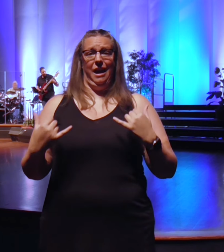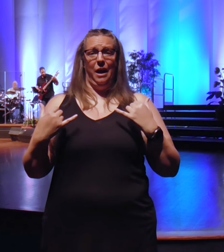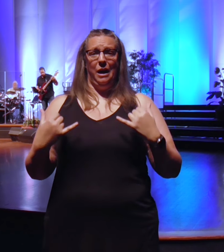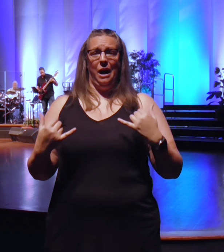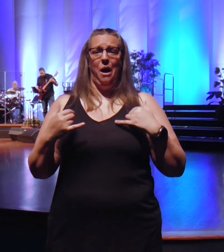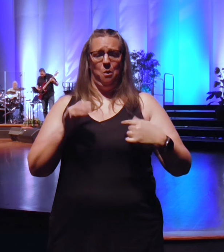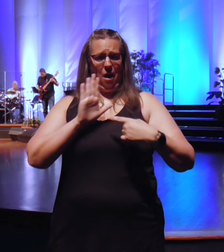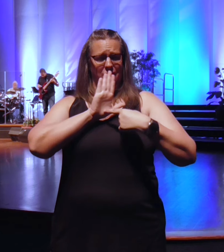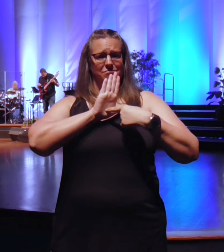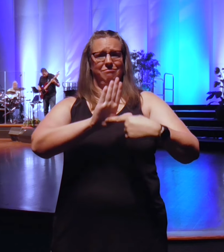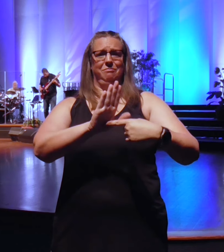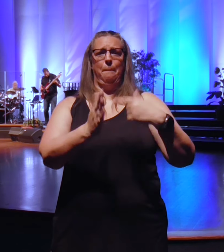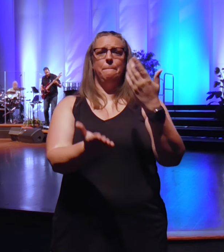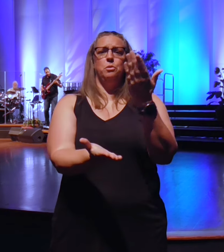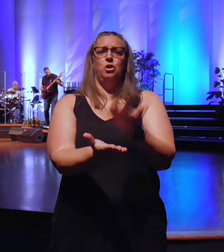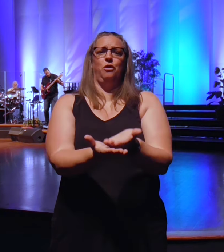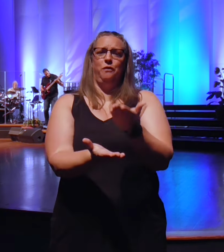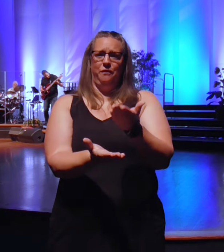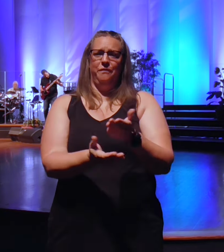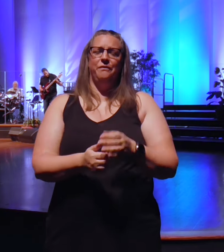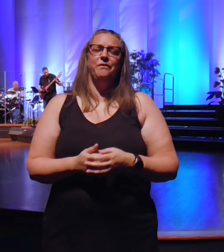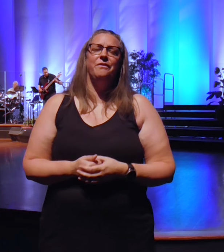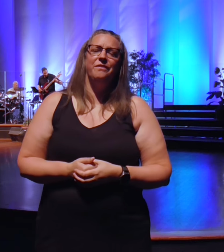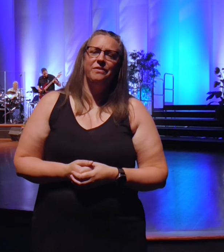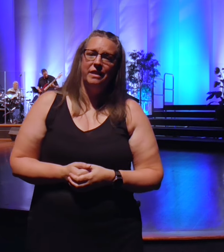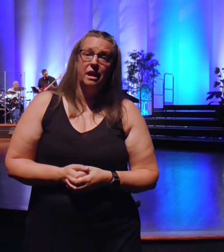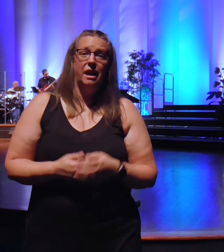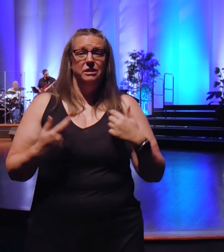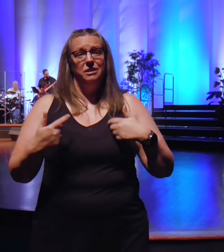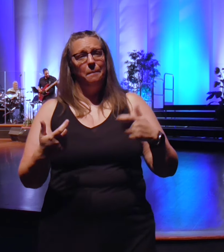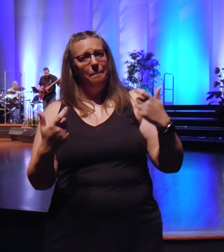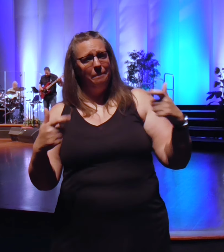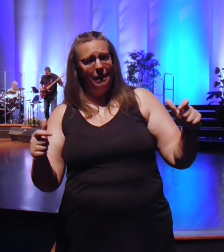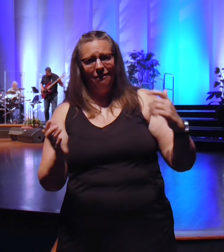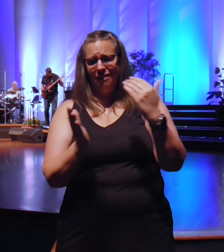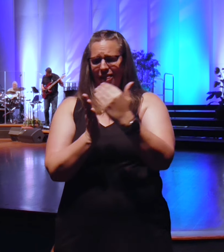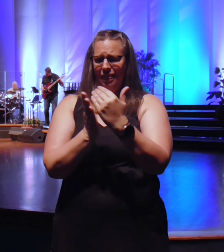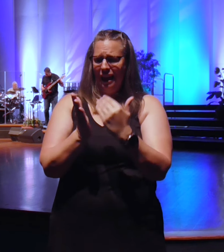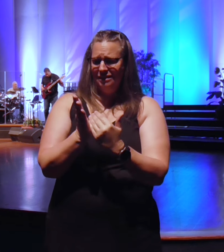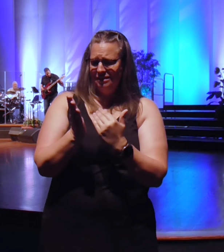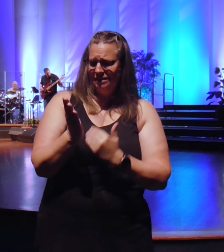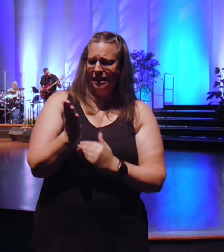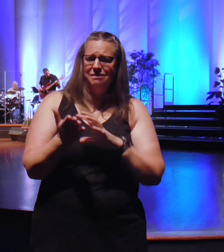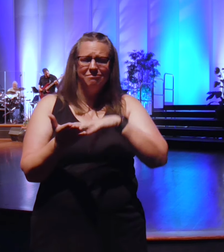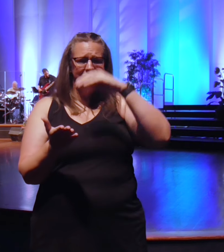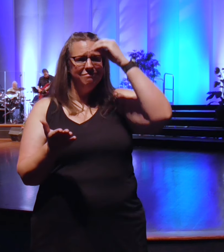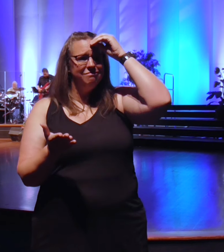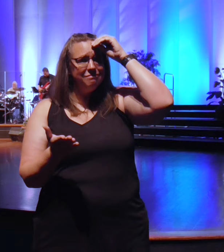have proof. There's a bigger lesson, one